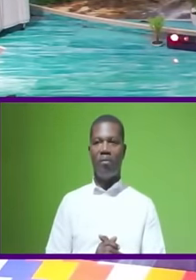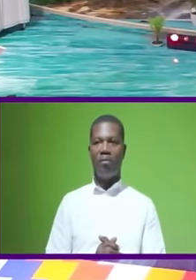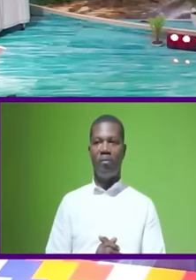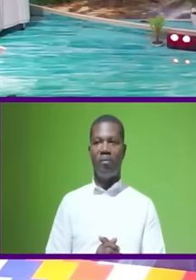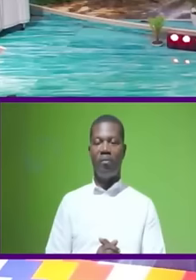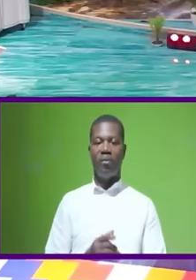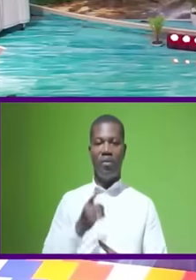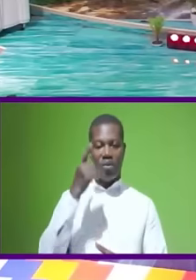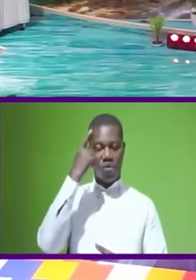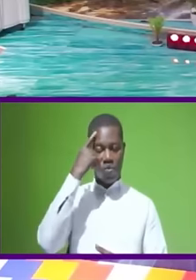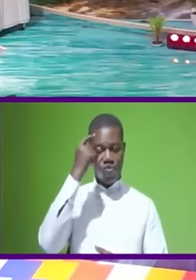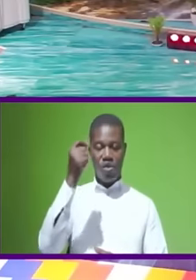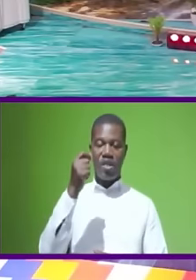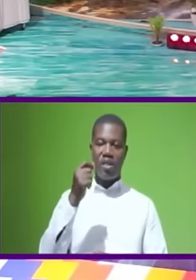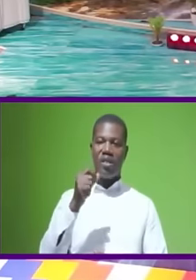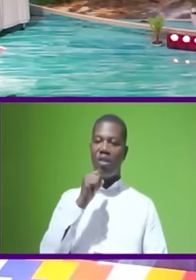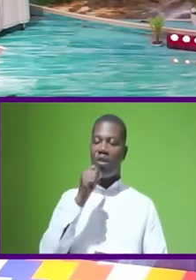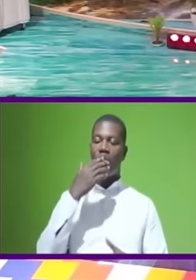Abronye.